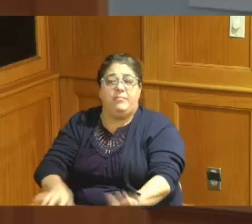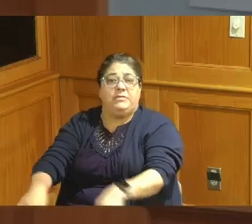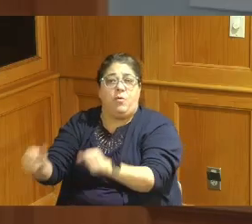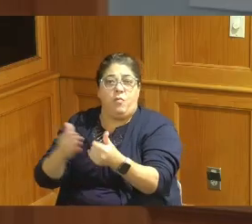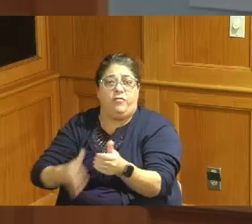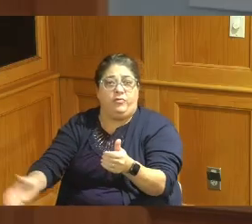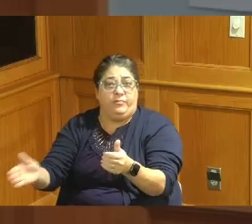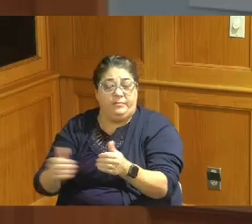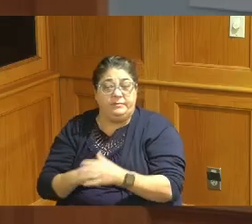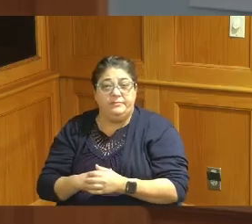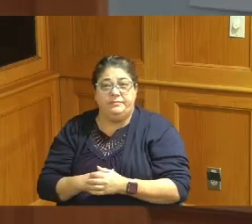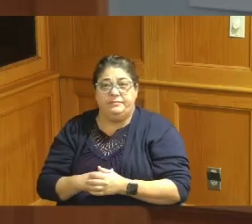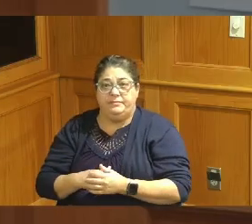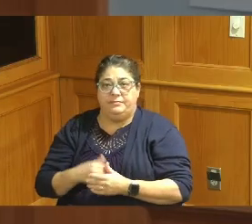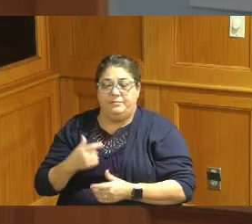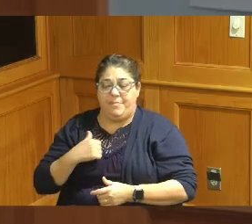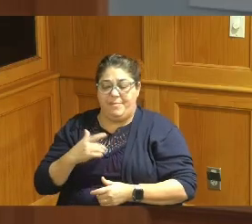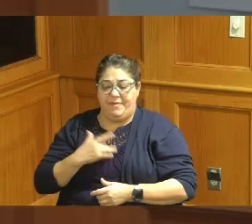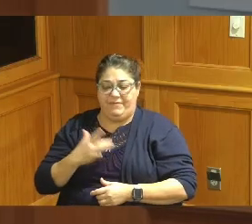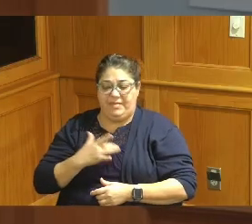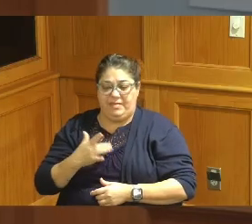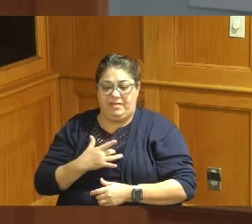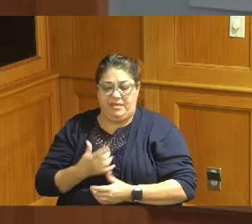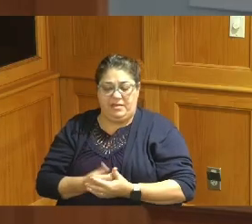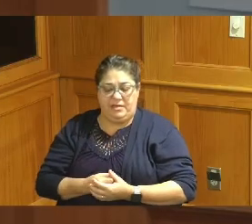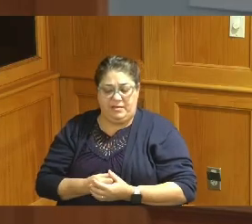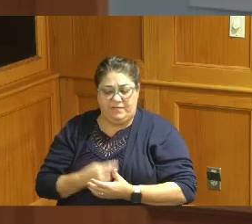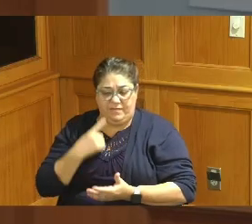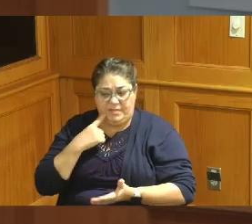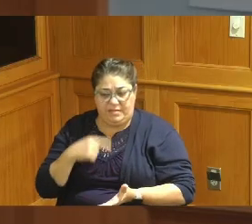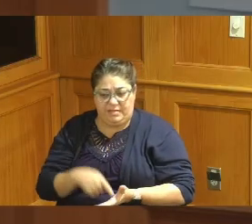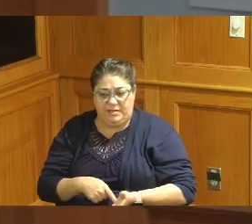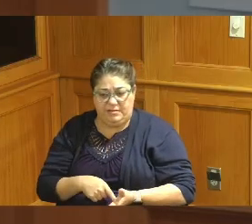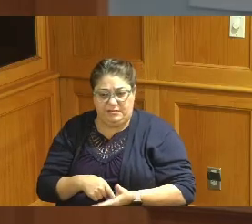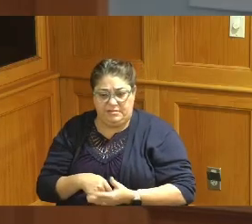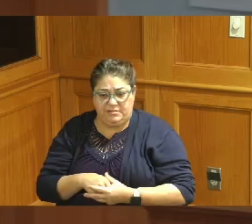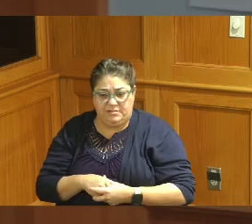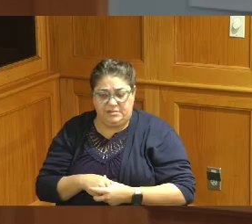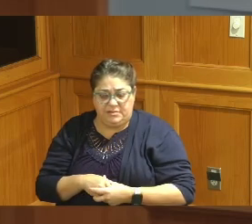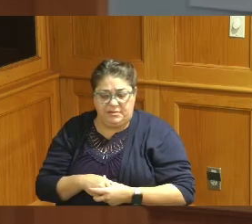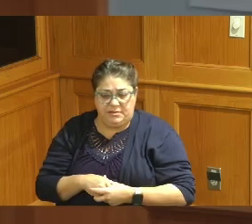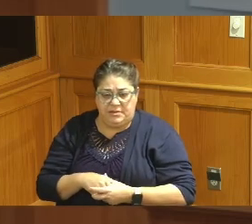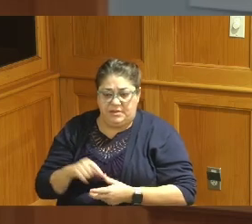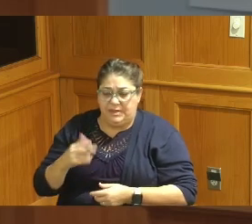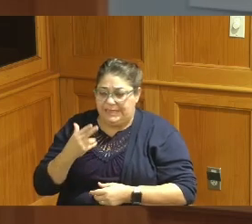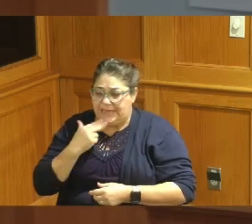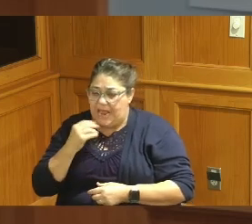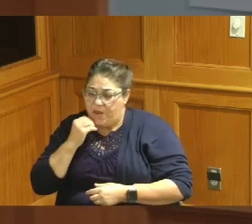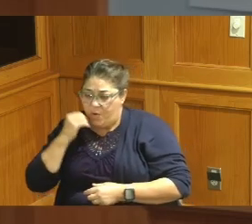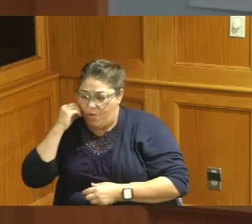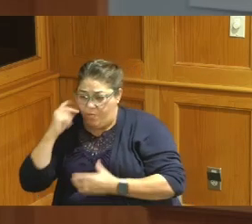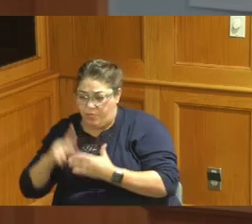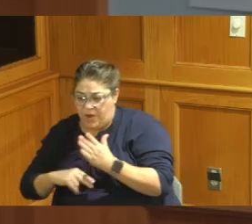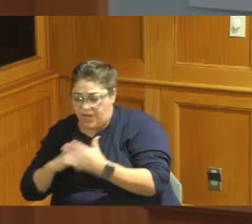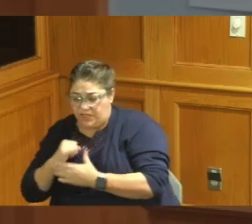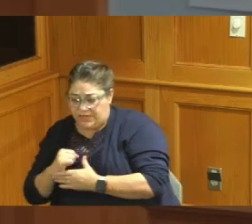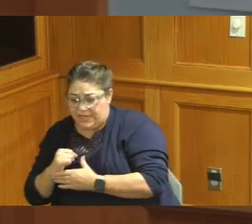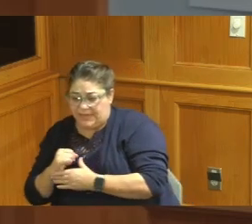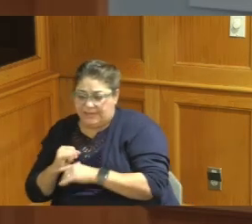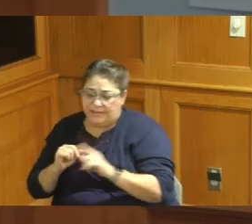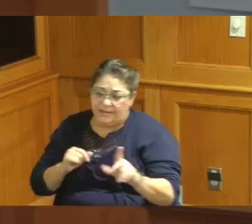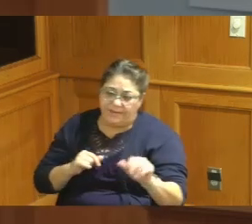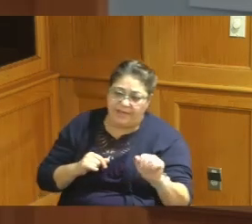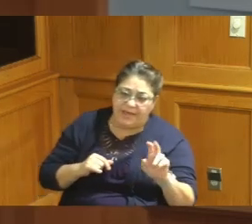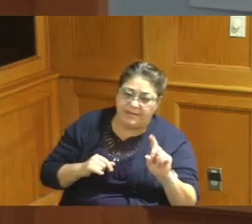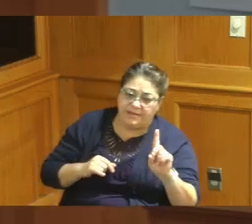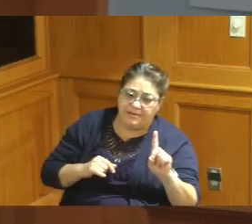not. My loose sense in the engagements between the Tiny Homes Project and the land bank is